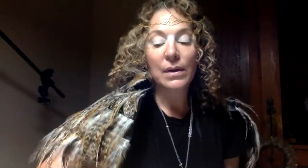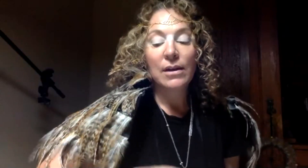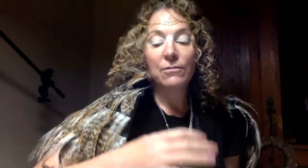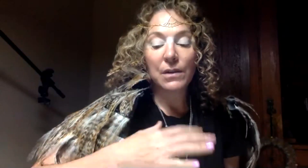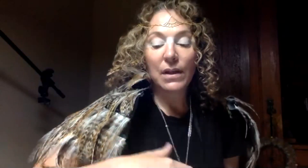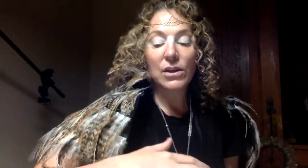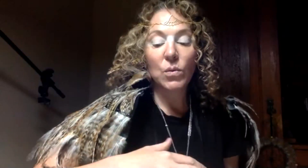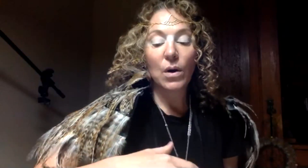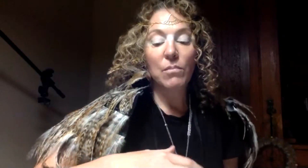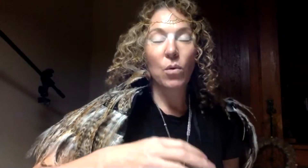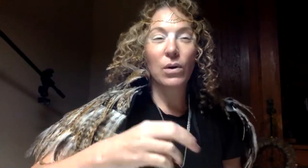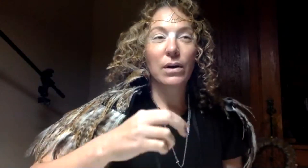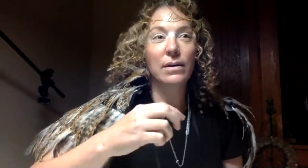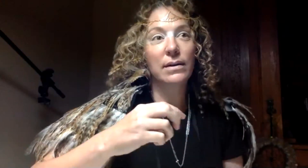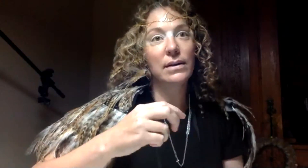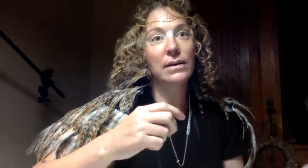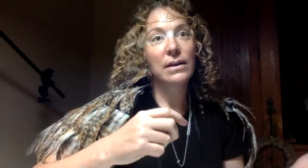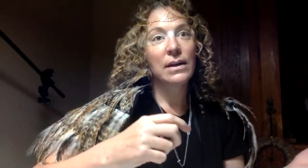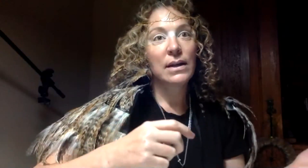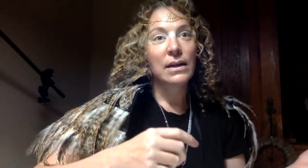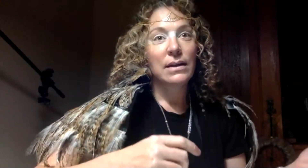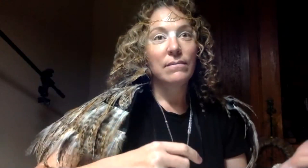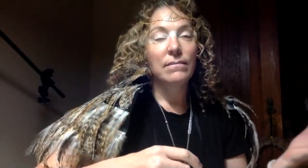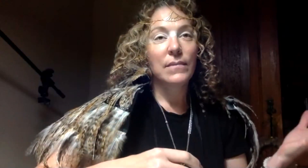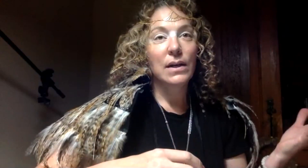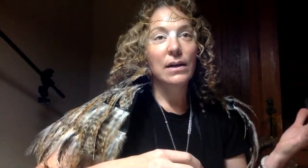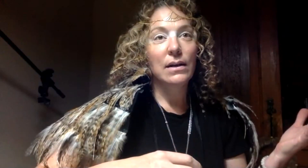you feel like you are more